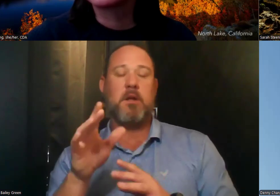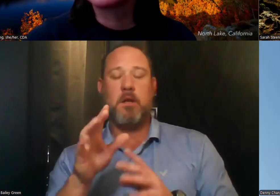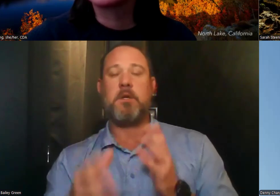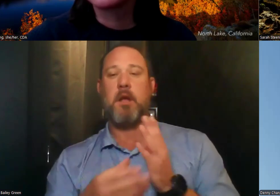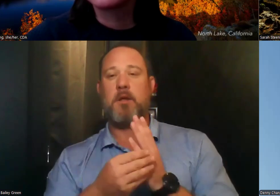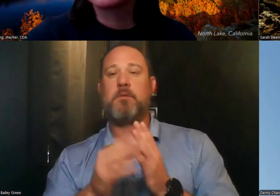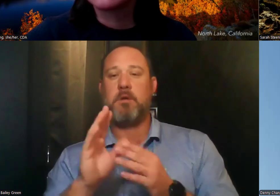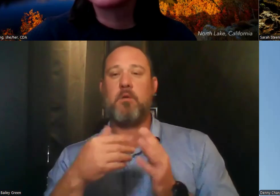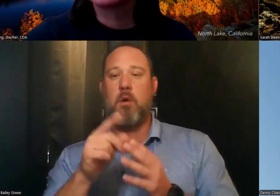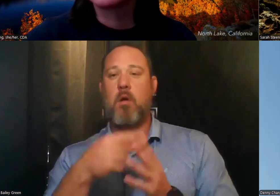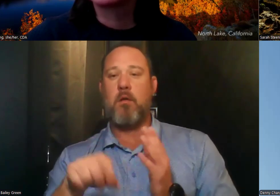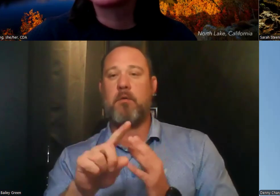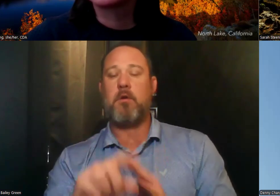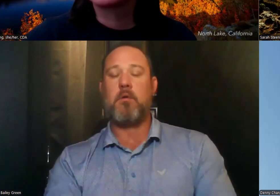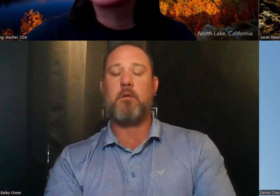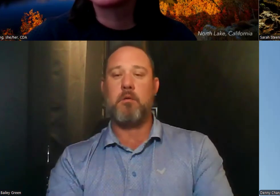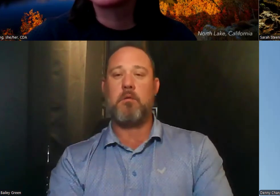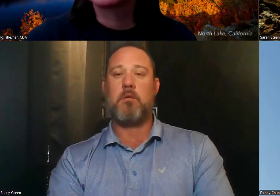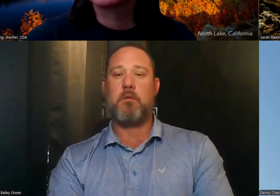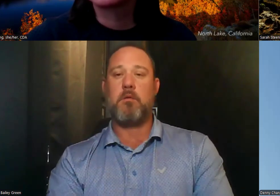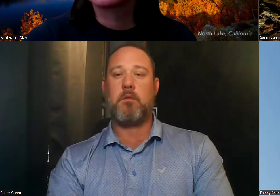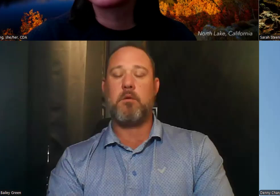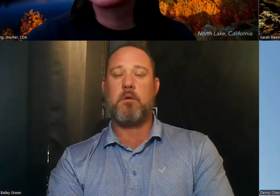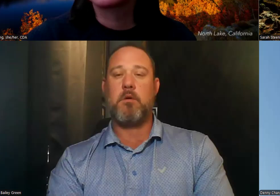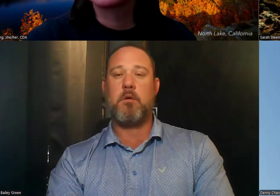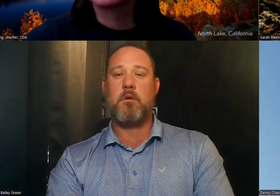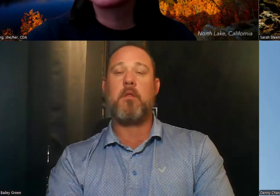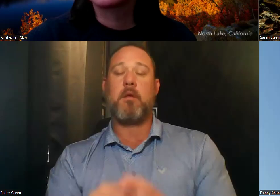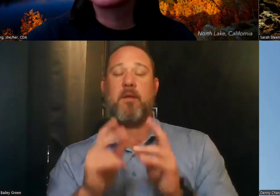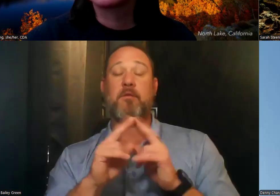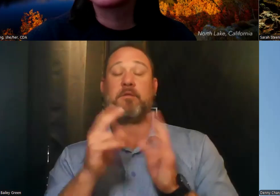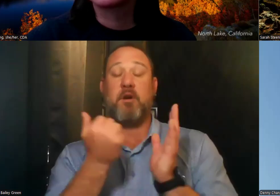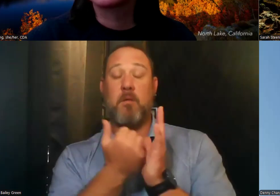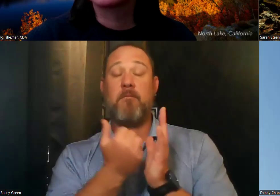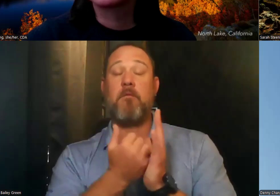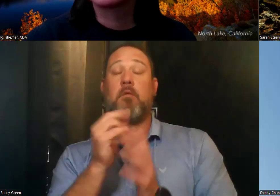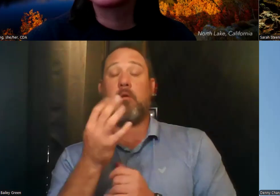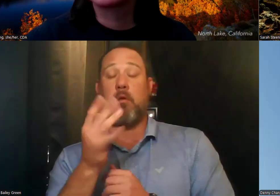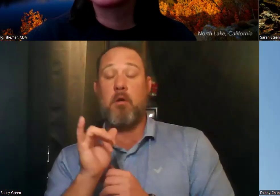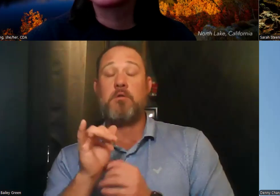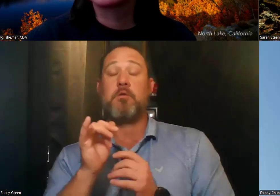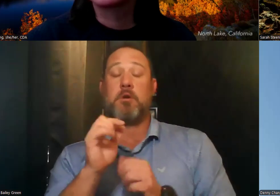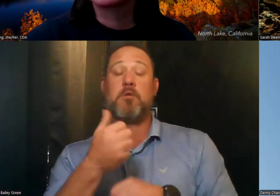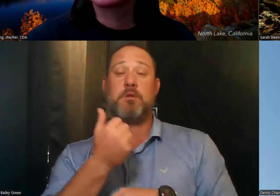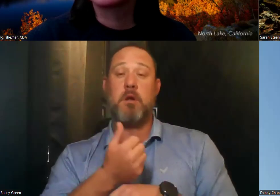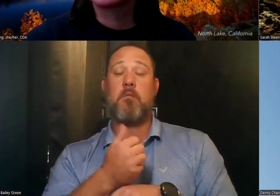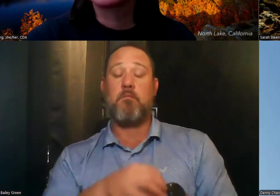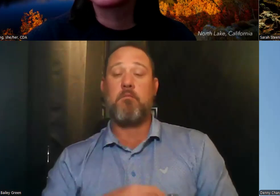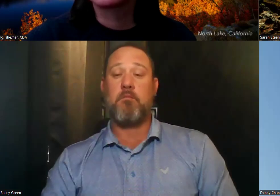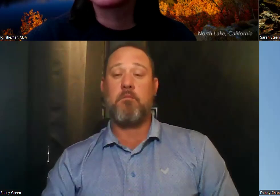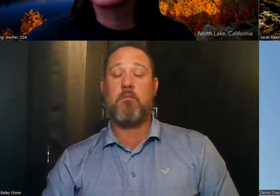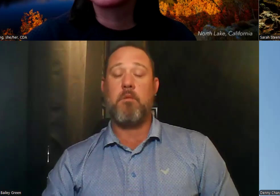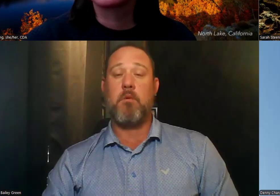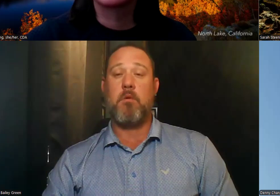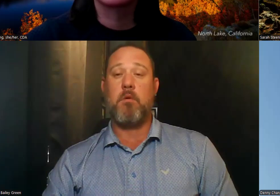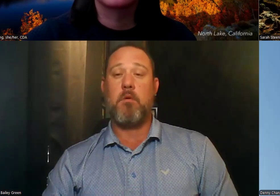to all of you. And that was really, really helpful, that glossary that you all put together.